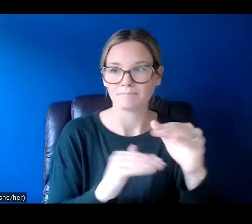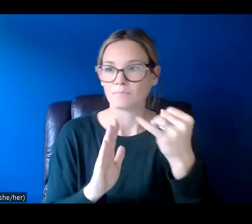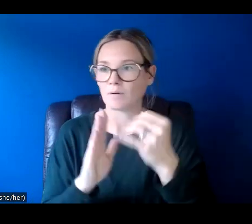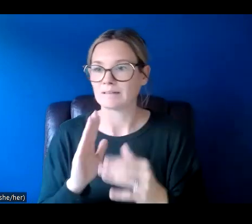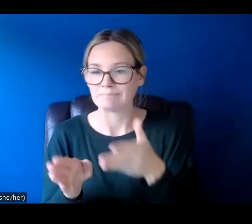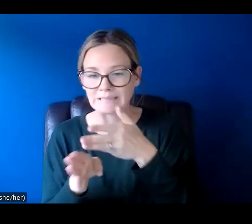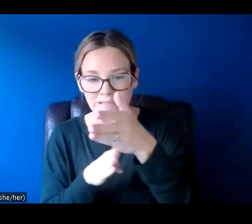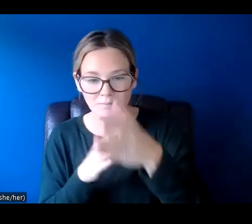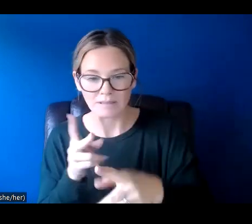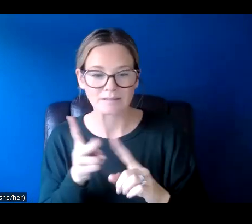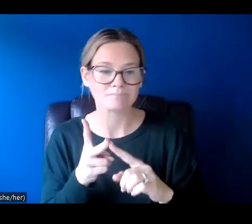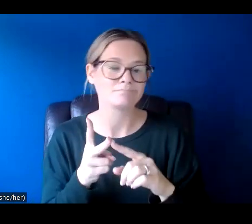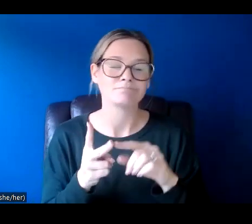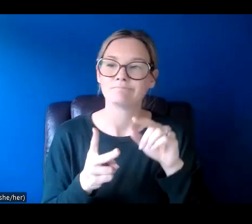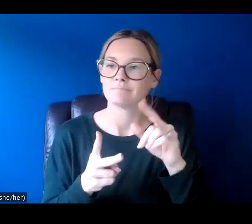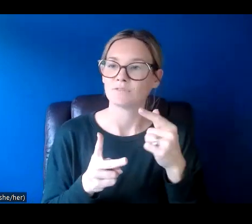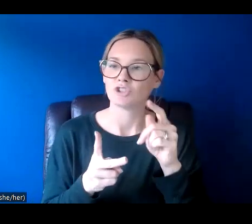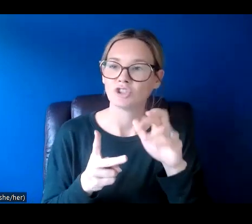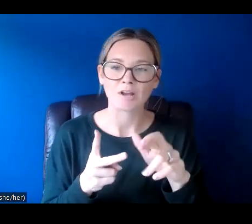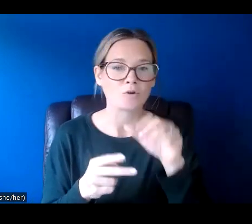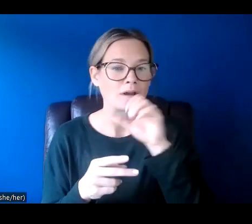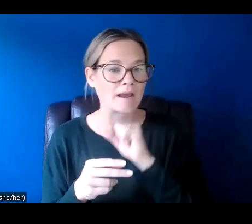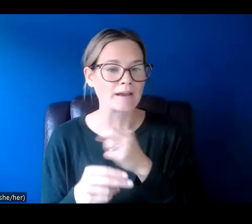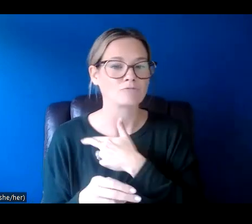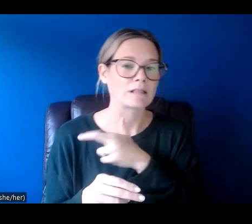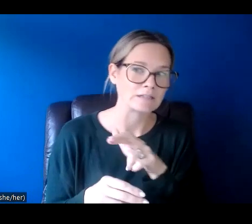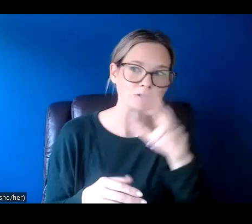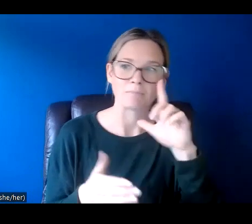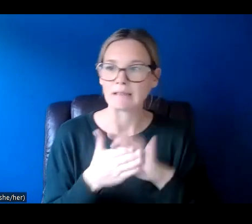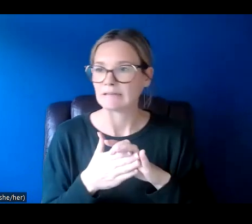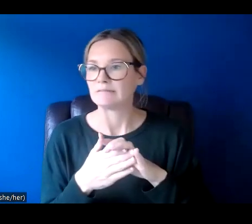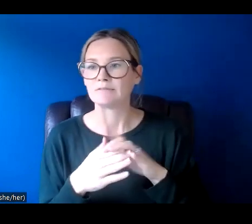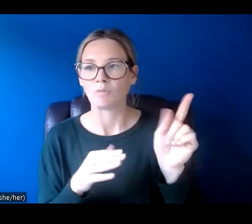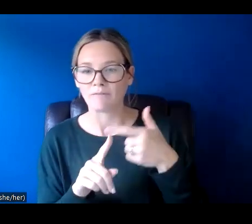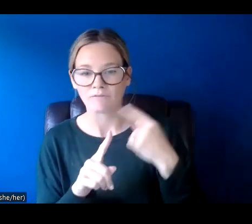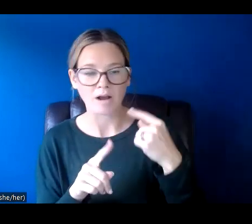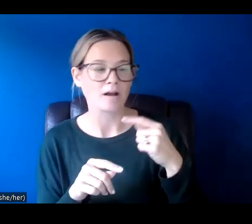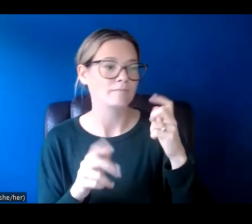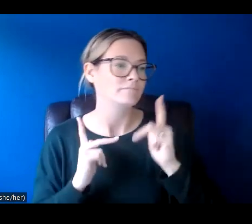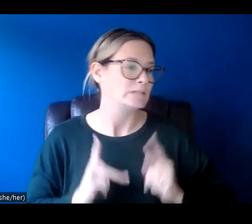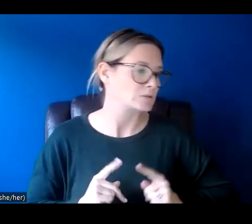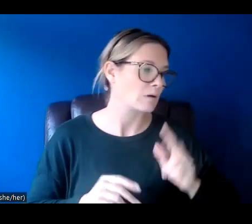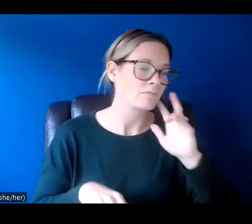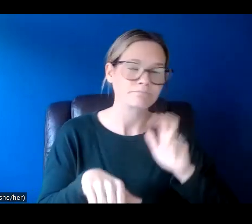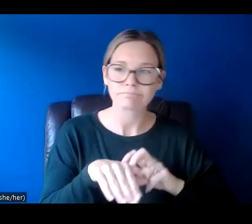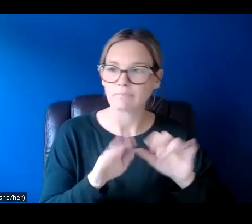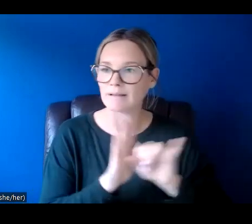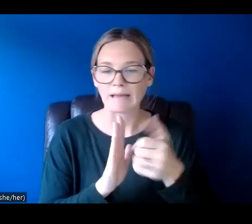discipline, gender, sexuality, age, religion, beliefs, nation, physical and neurological identities, etc.